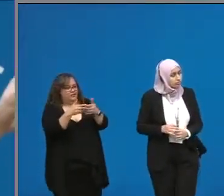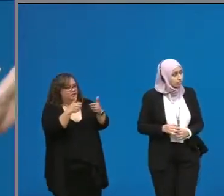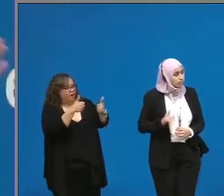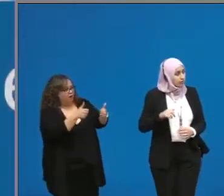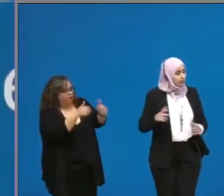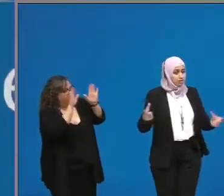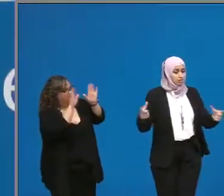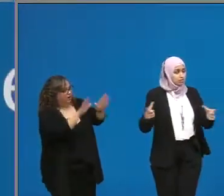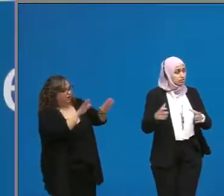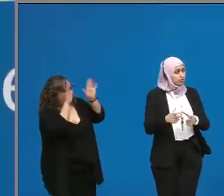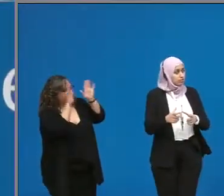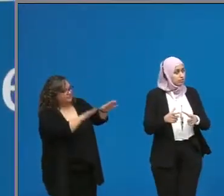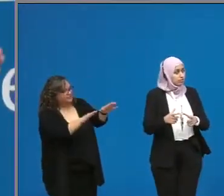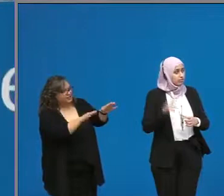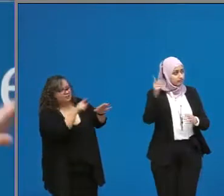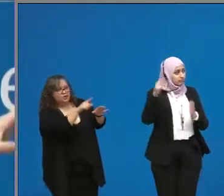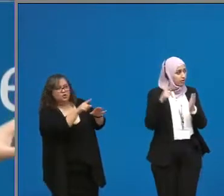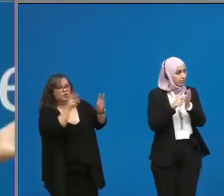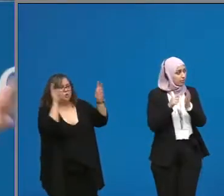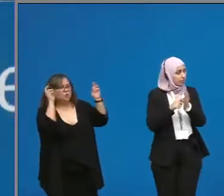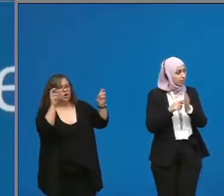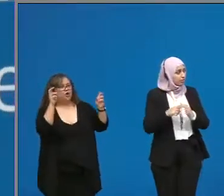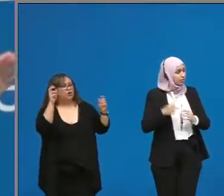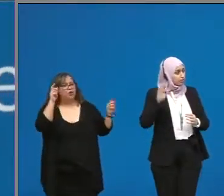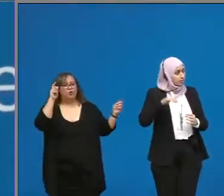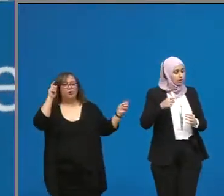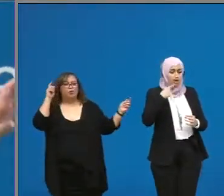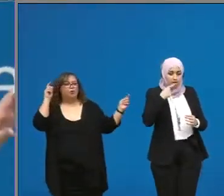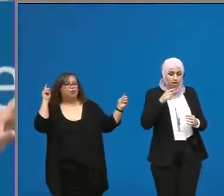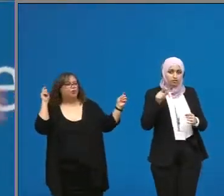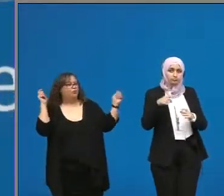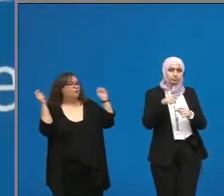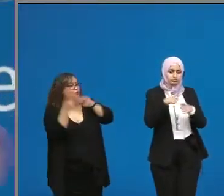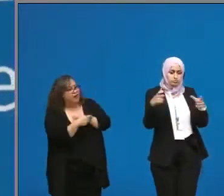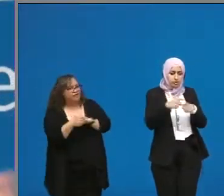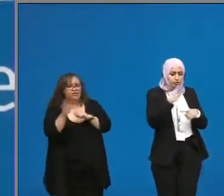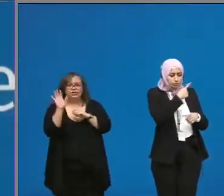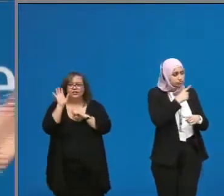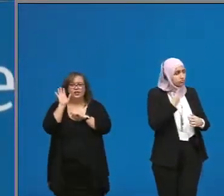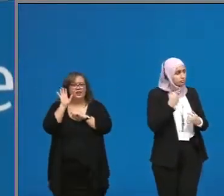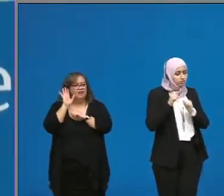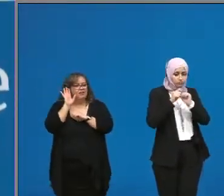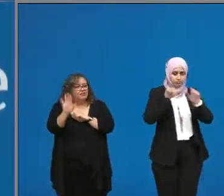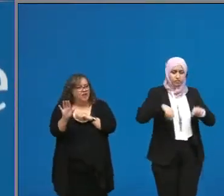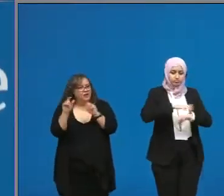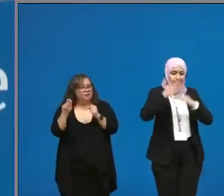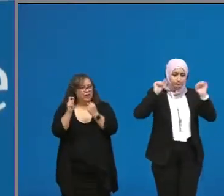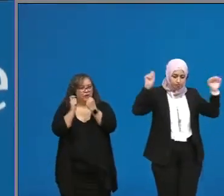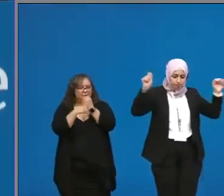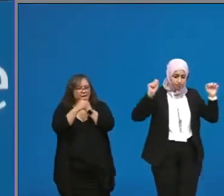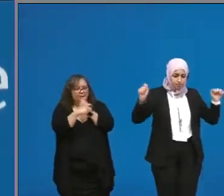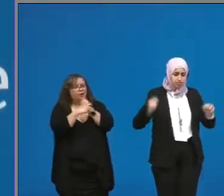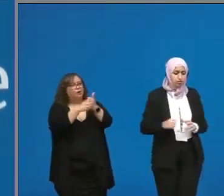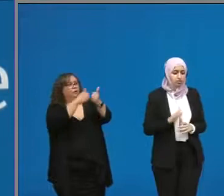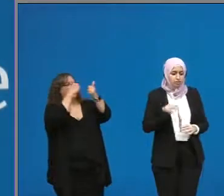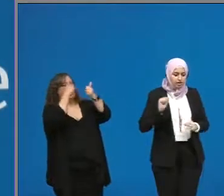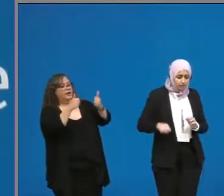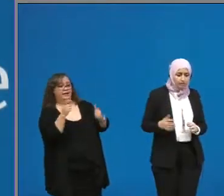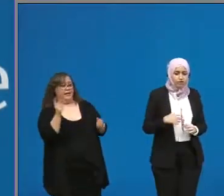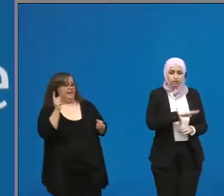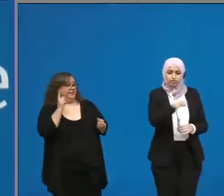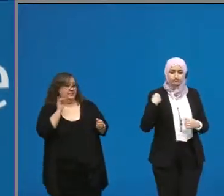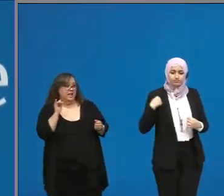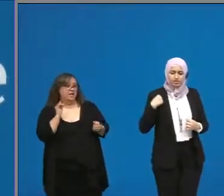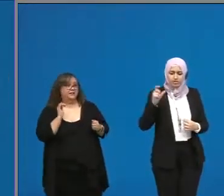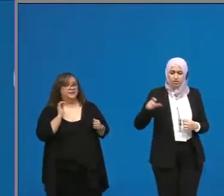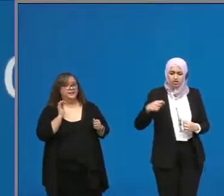created this? You are revolutionizing people with arthritis and their ability to peel potatoes. Sounds very mundane, but it's a thing